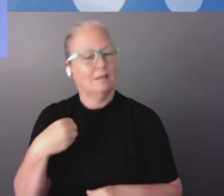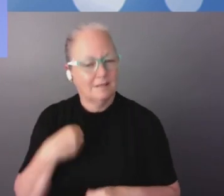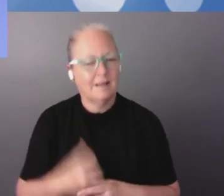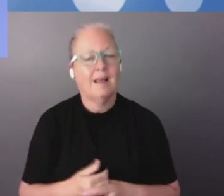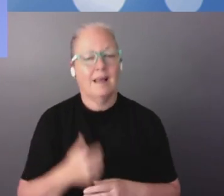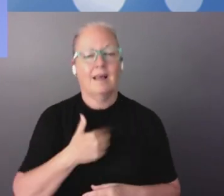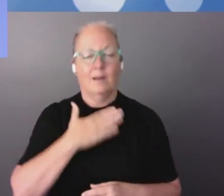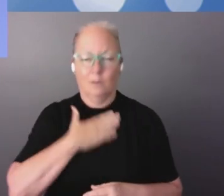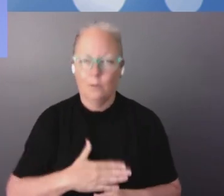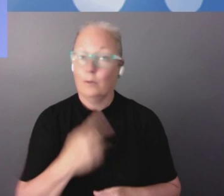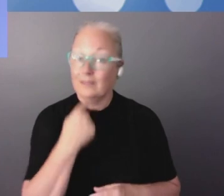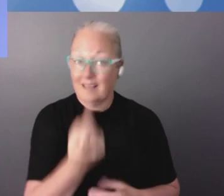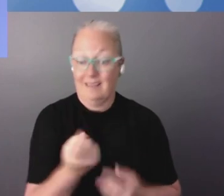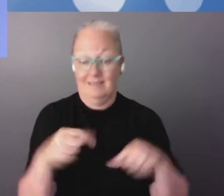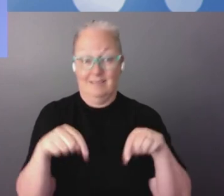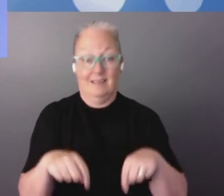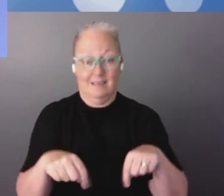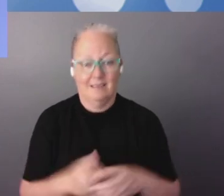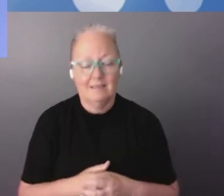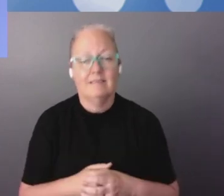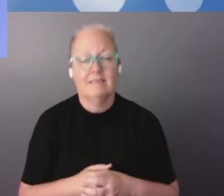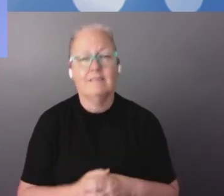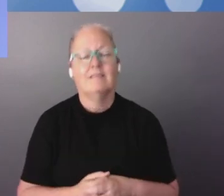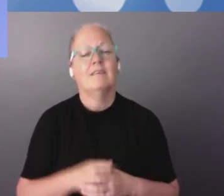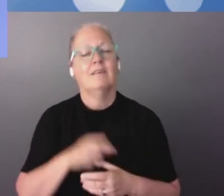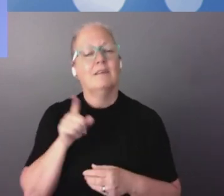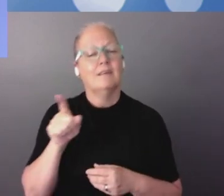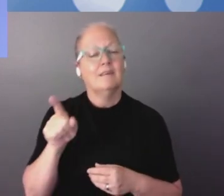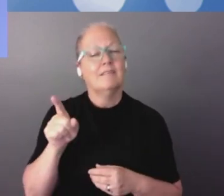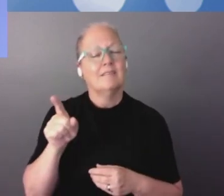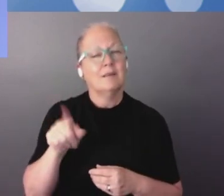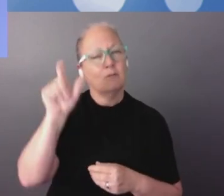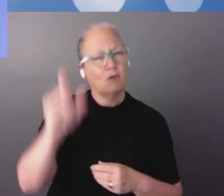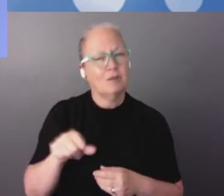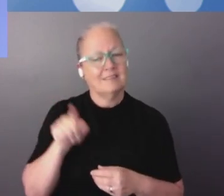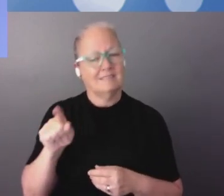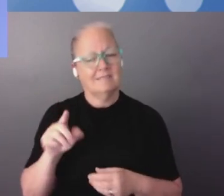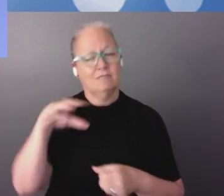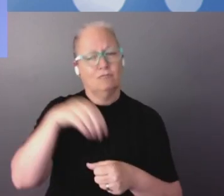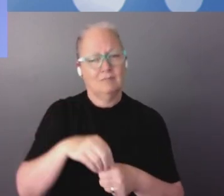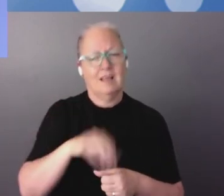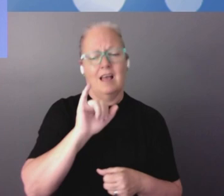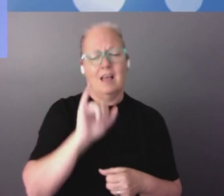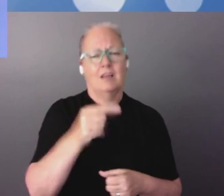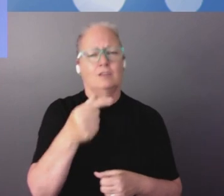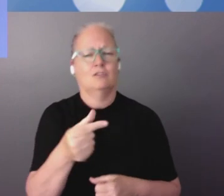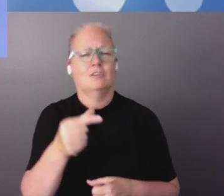that the Chancellor of the Prime Minister is the co-organizer of the IGF 2021. Thank you very much. And as we